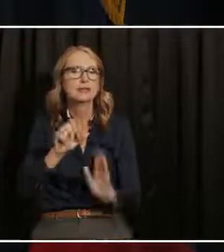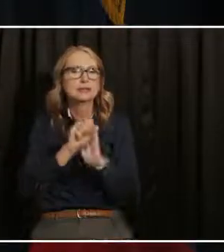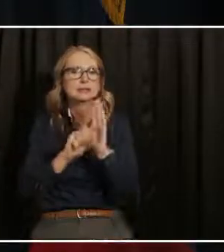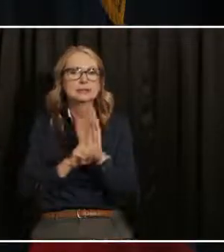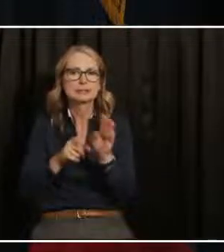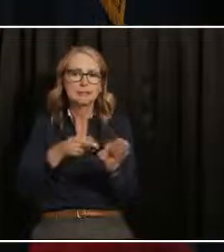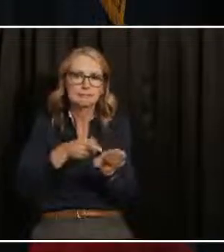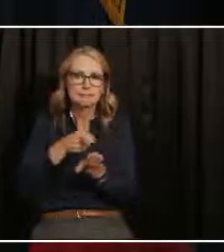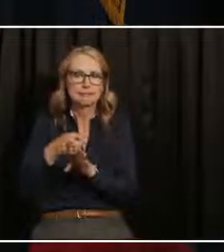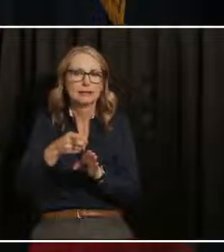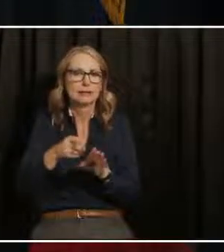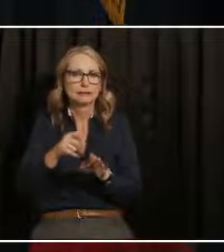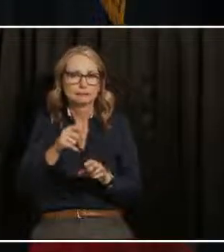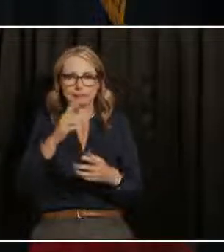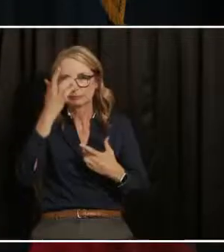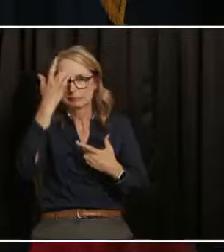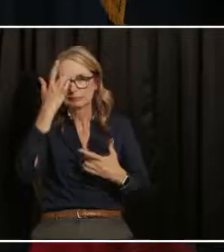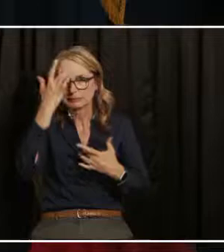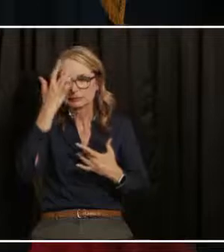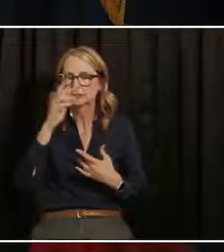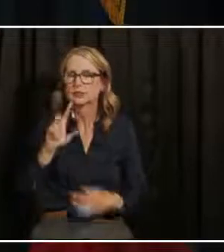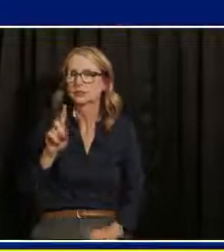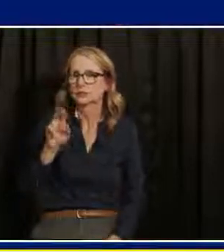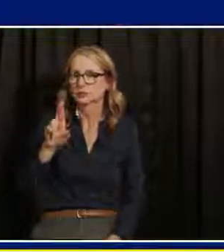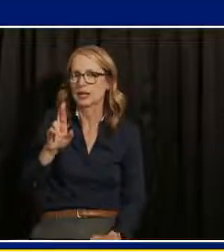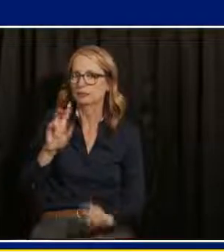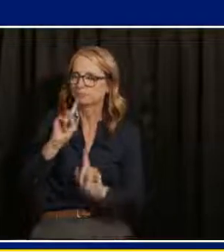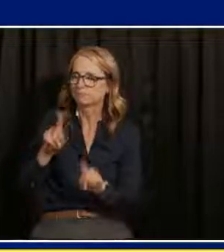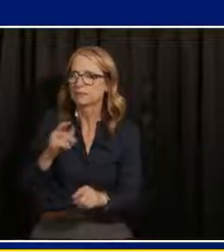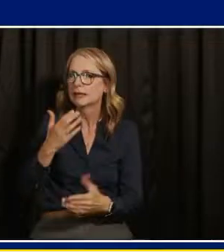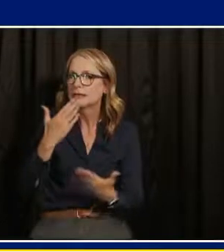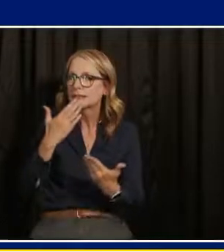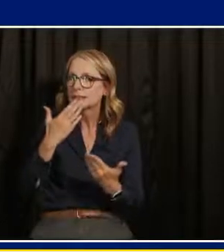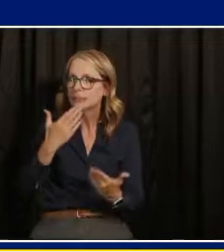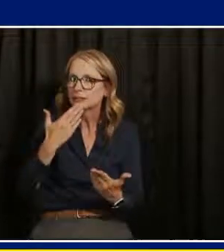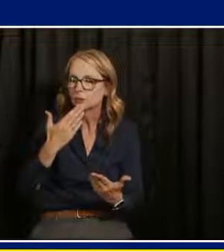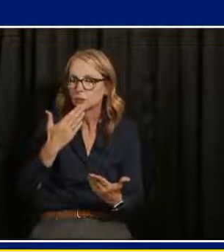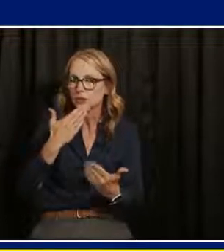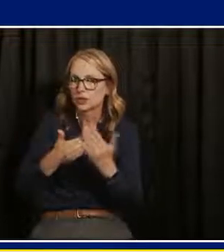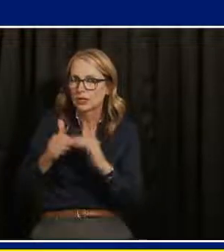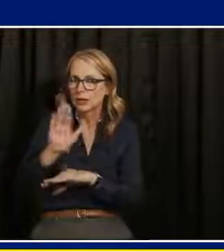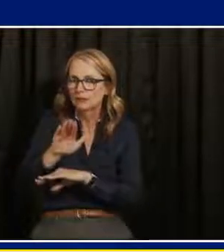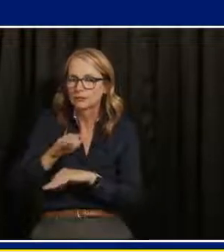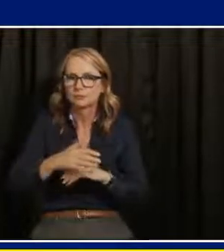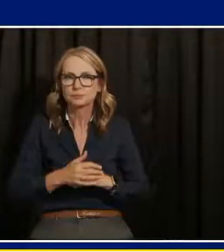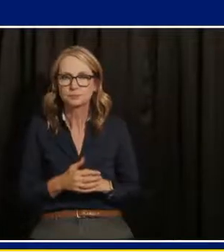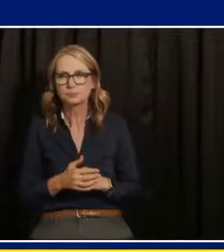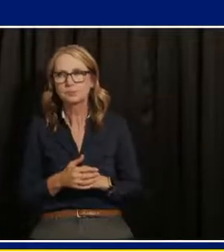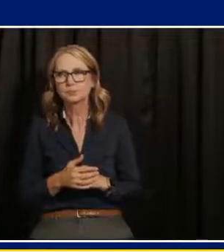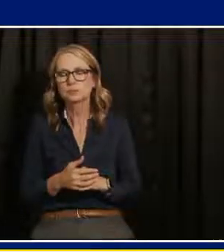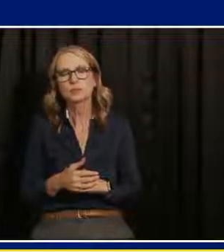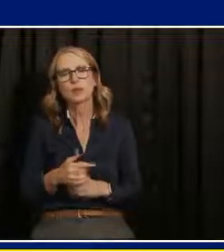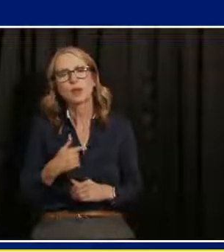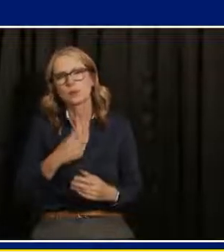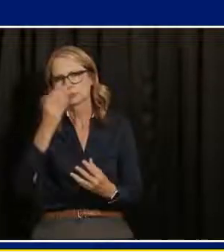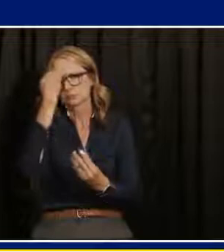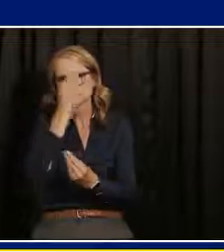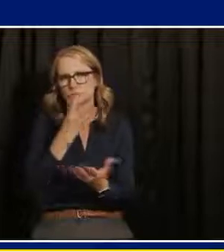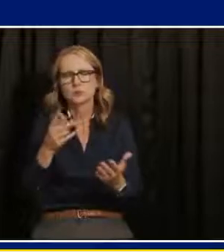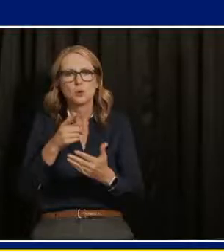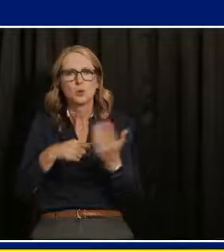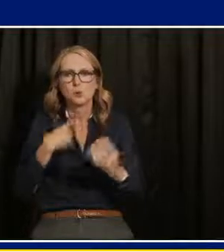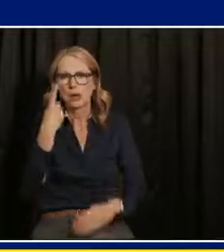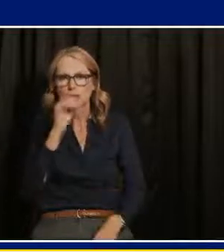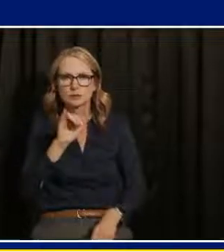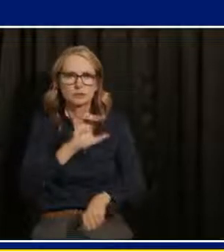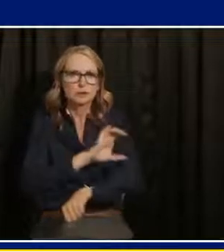Thank you, Governor. Good afternoon. Next slide, please. So this afternoon, I'd like to provide you with an update on where Colorado stands